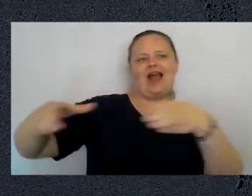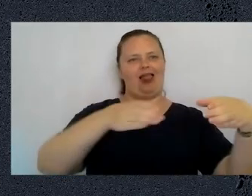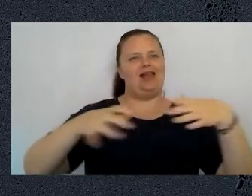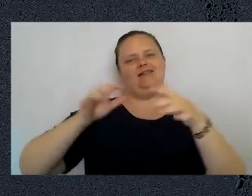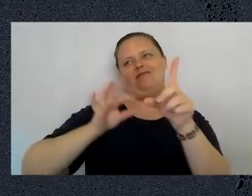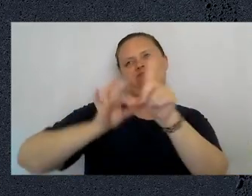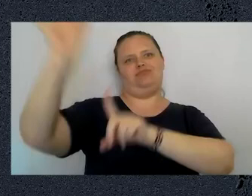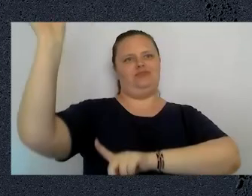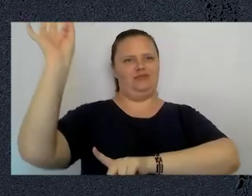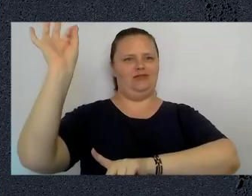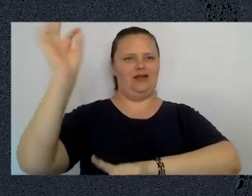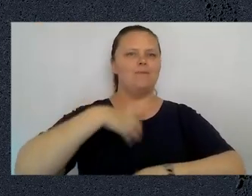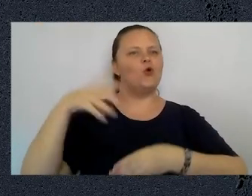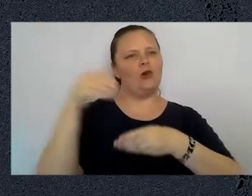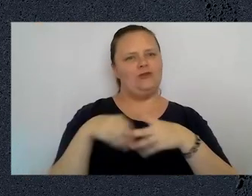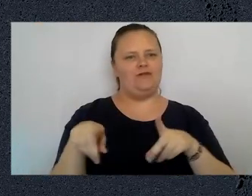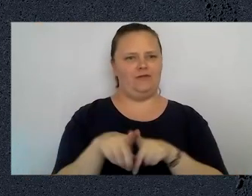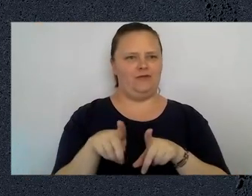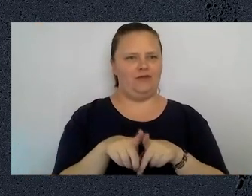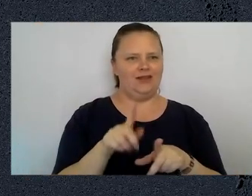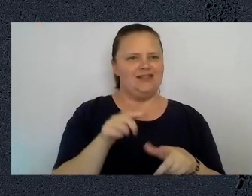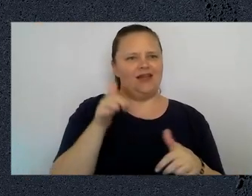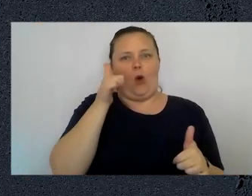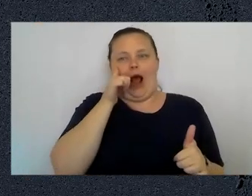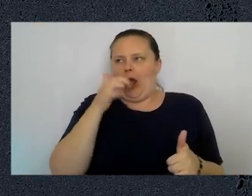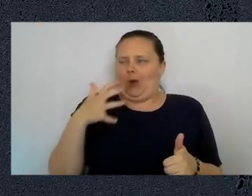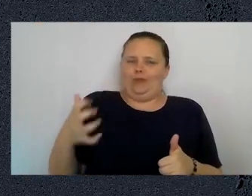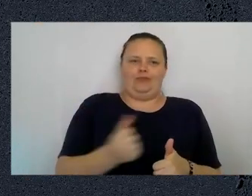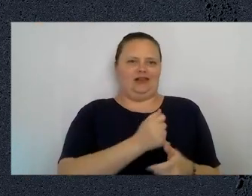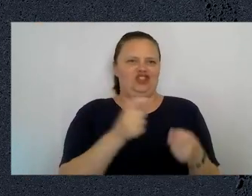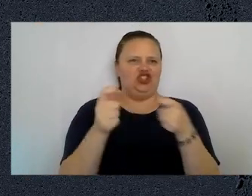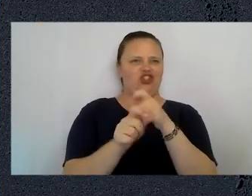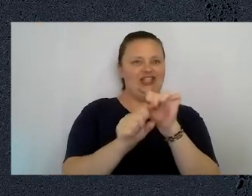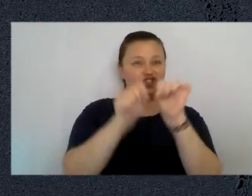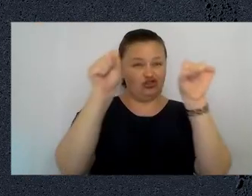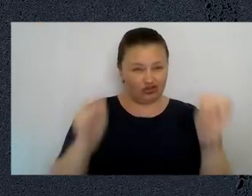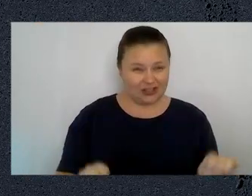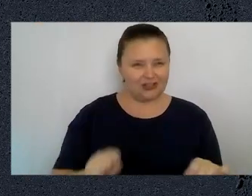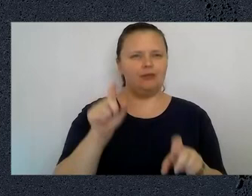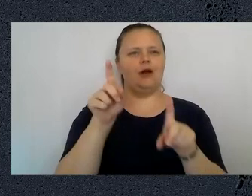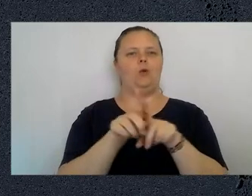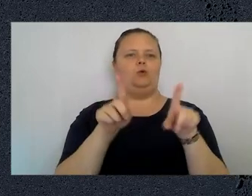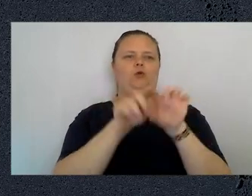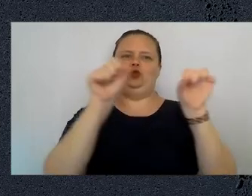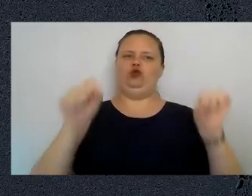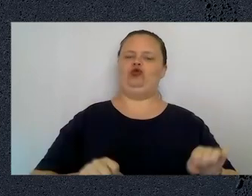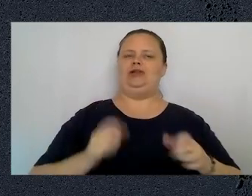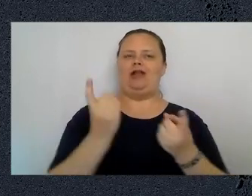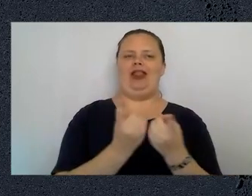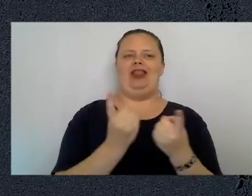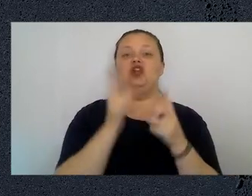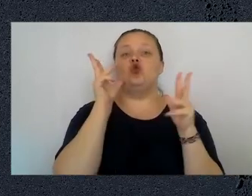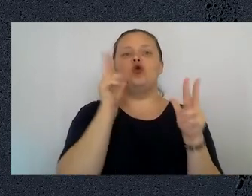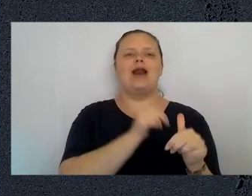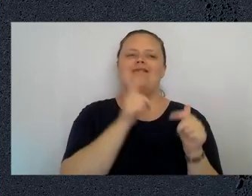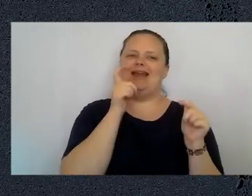are. So I know we've got to do all this structural stuff, but we also have to do structural stuff that looks after and cares for people,